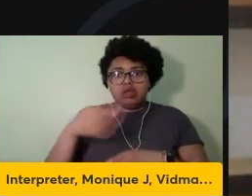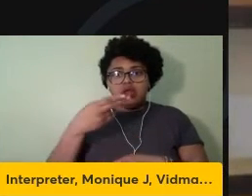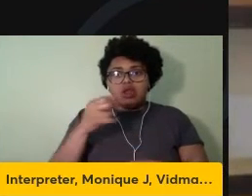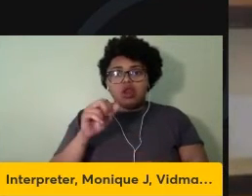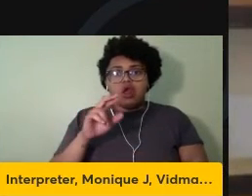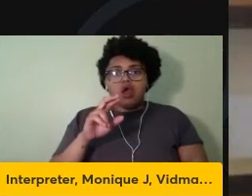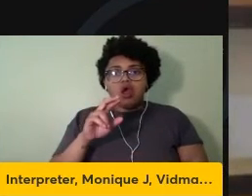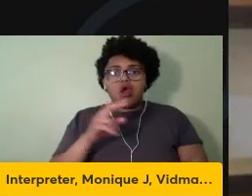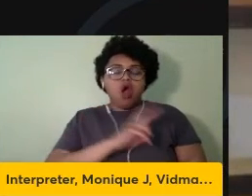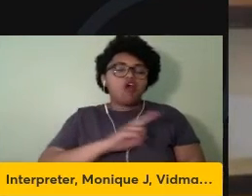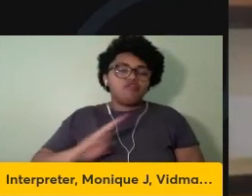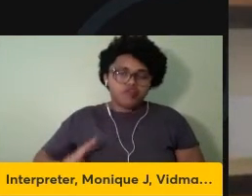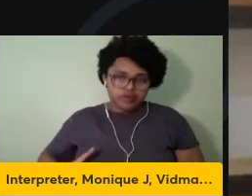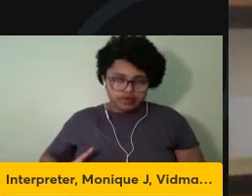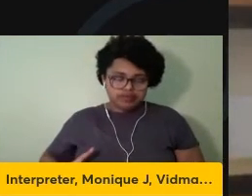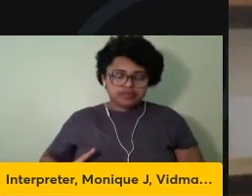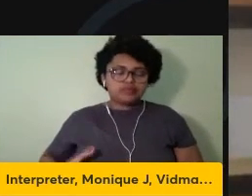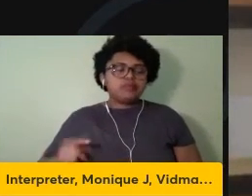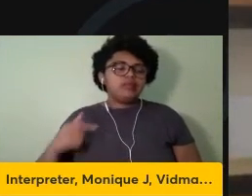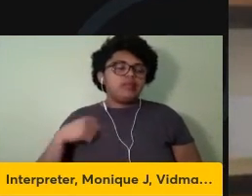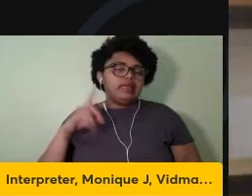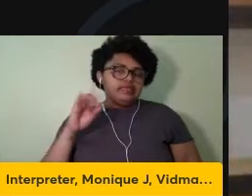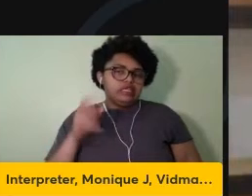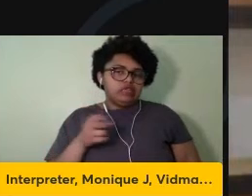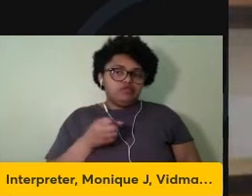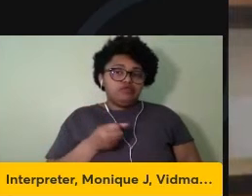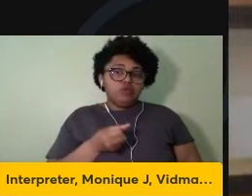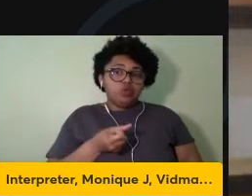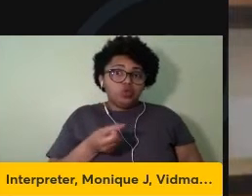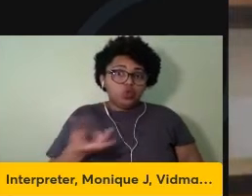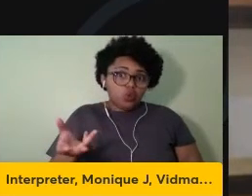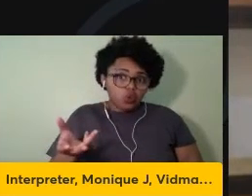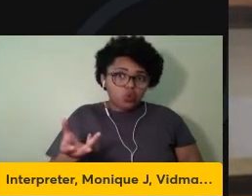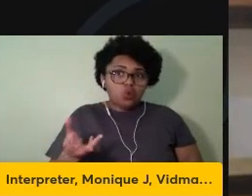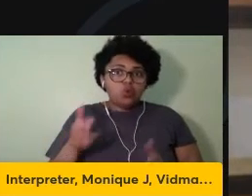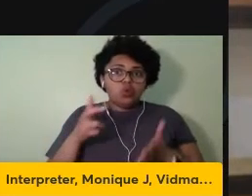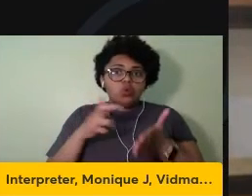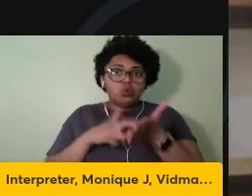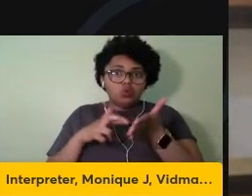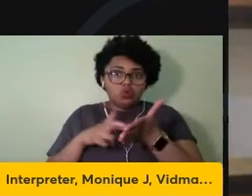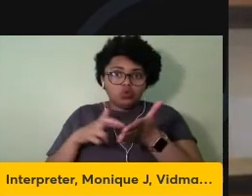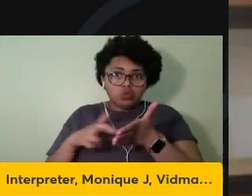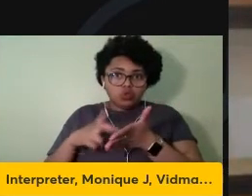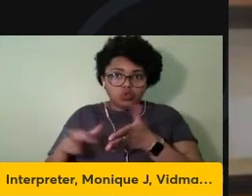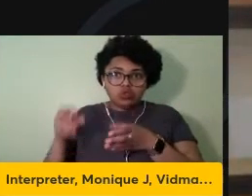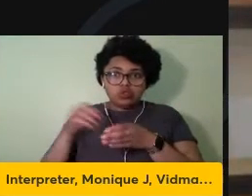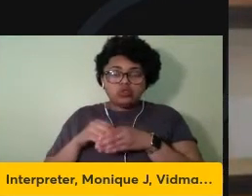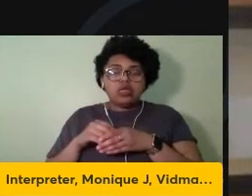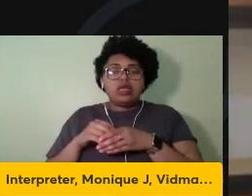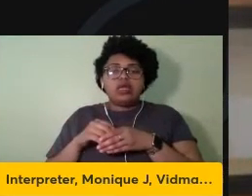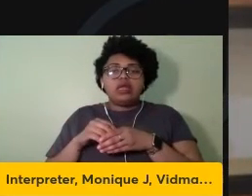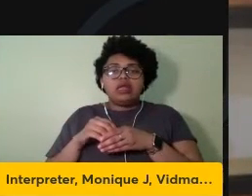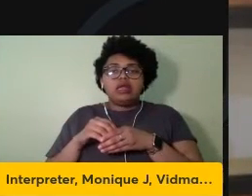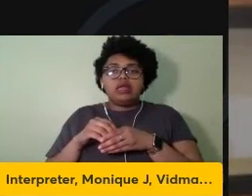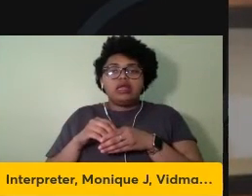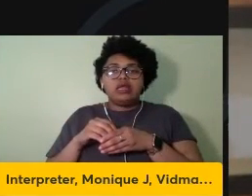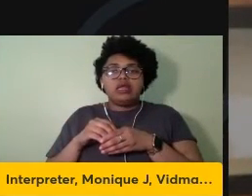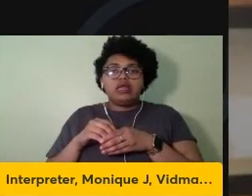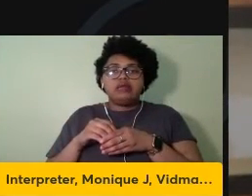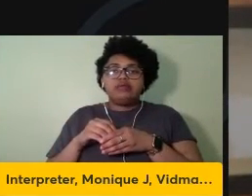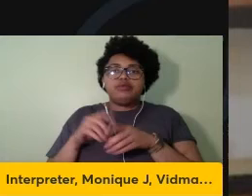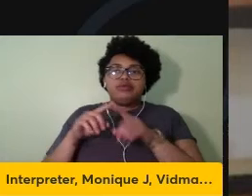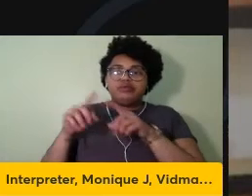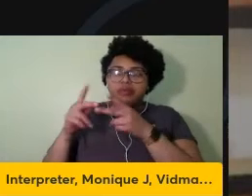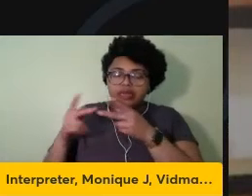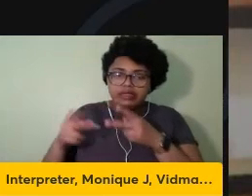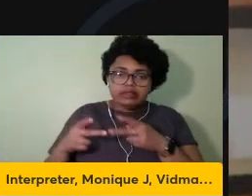few rotations in different research labs, I ultimately chose the lab of Dr. Chihao Li at the Harvard School of Public